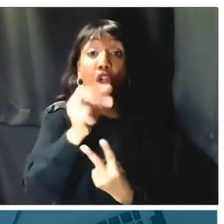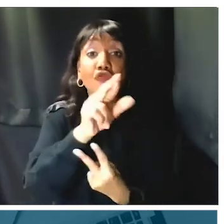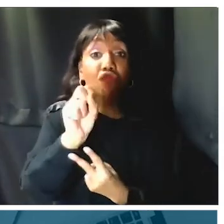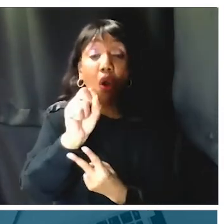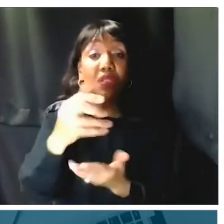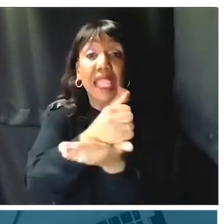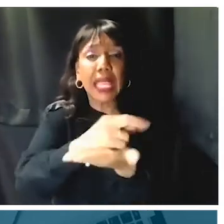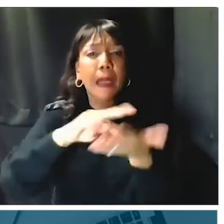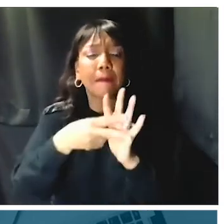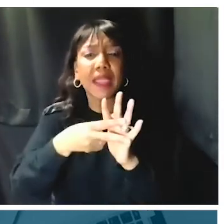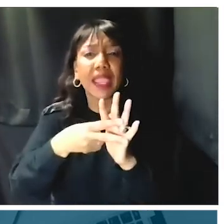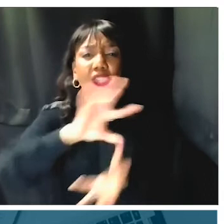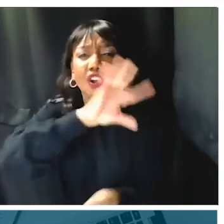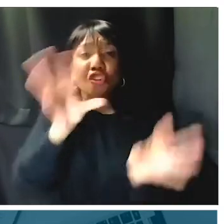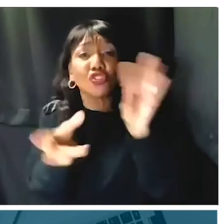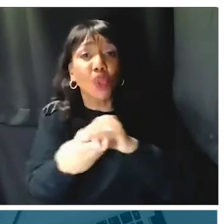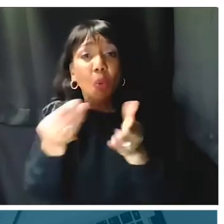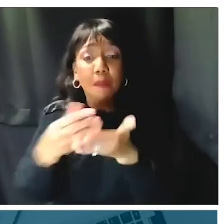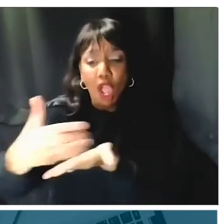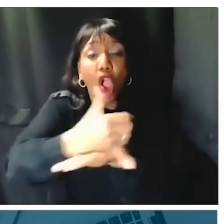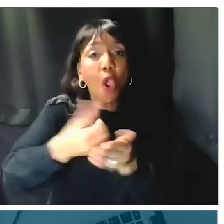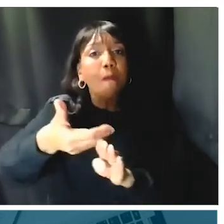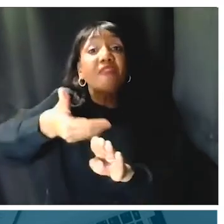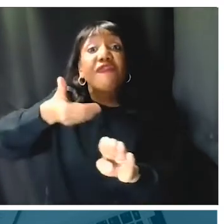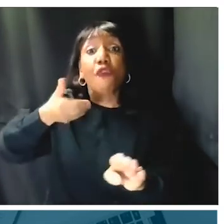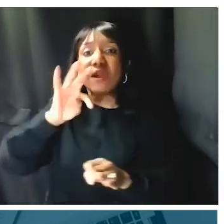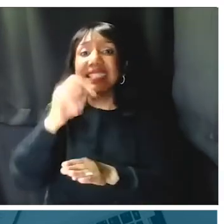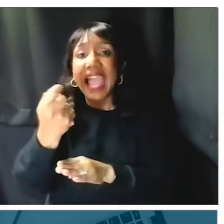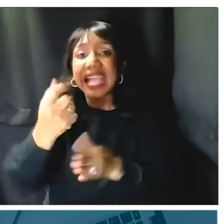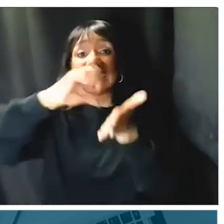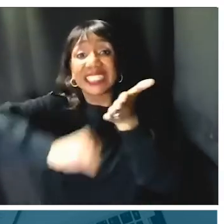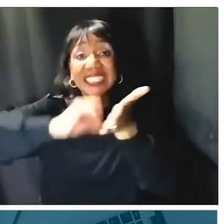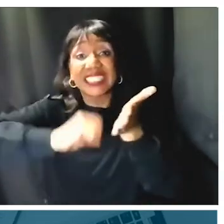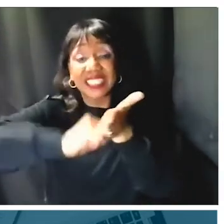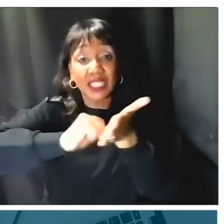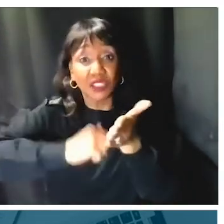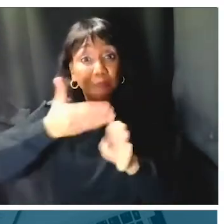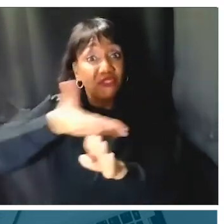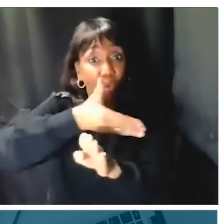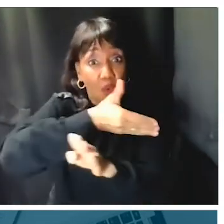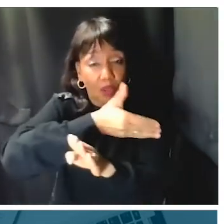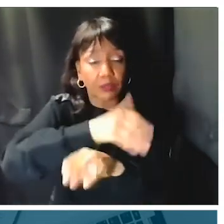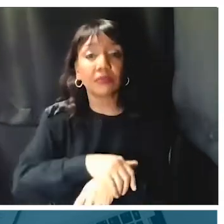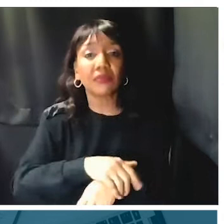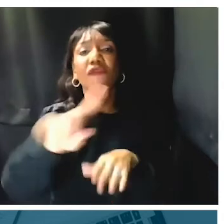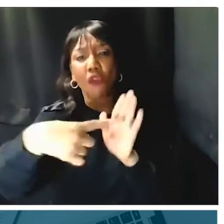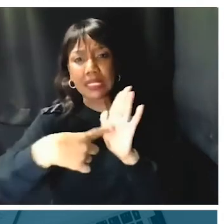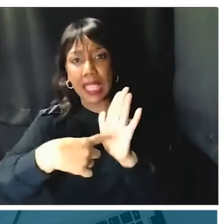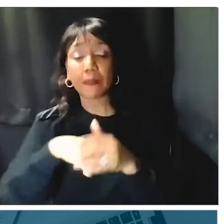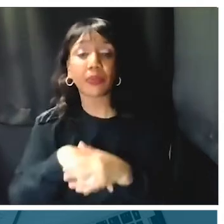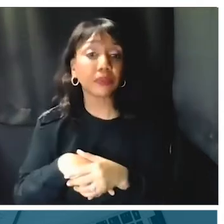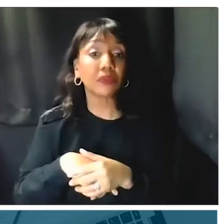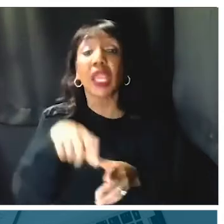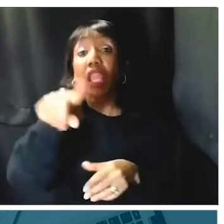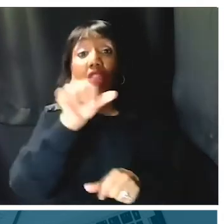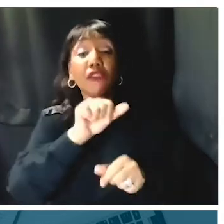Gross income is the total amount of money you have earned before taxes and deductions have been taken out. An example of